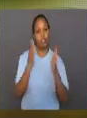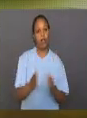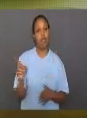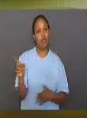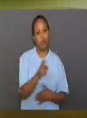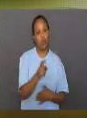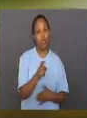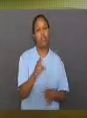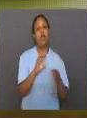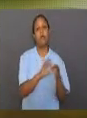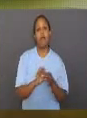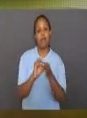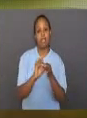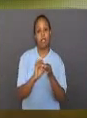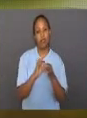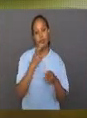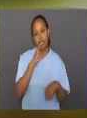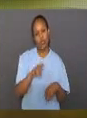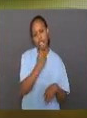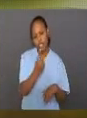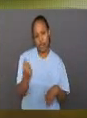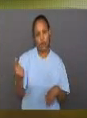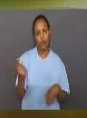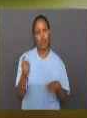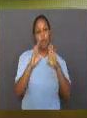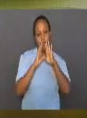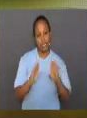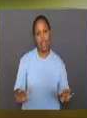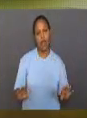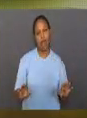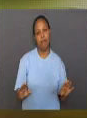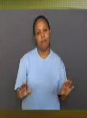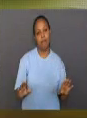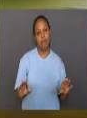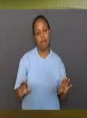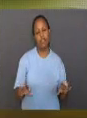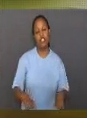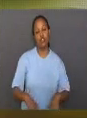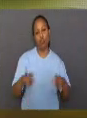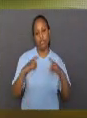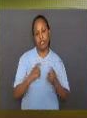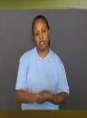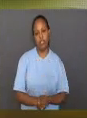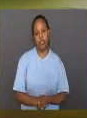order in which everyone can peacefully coexist.